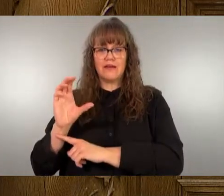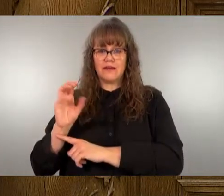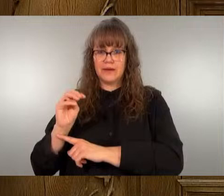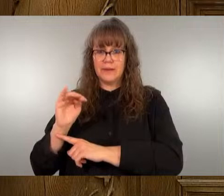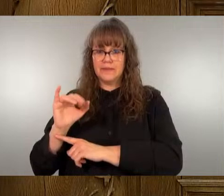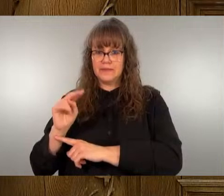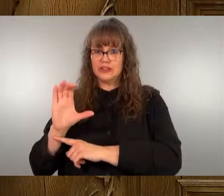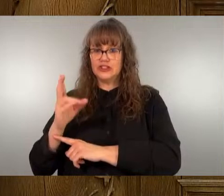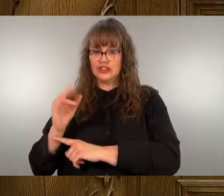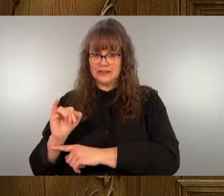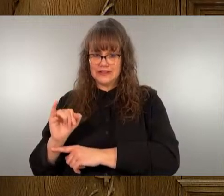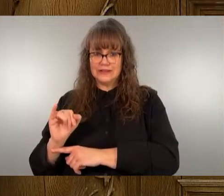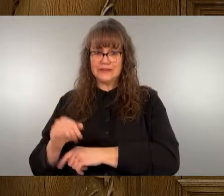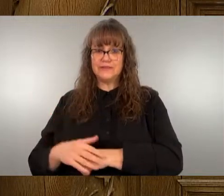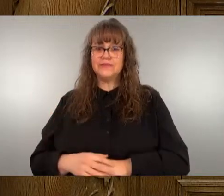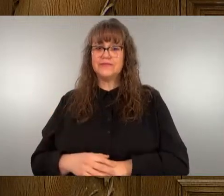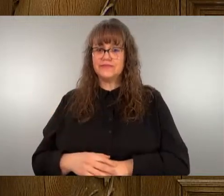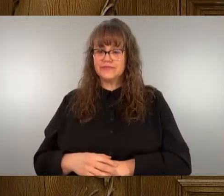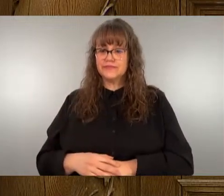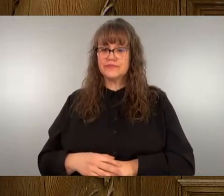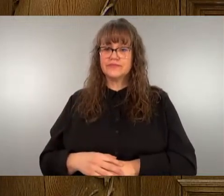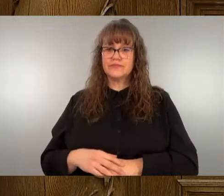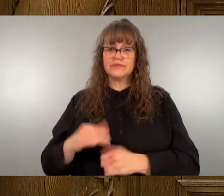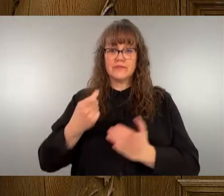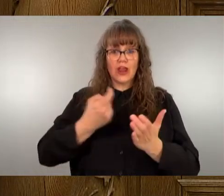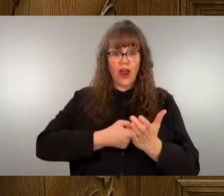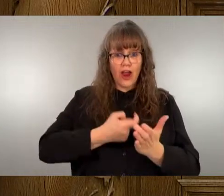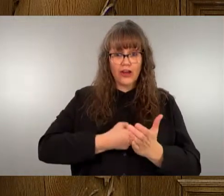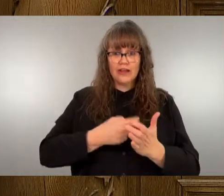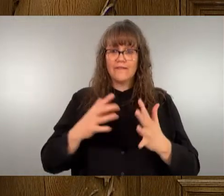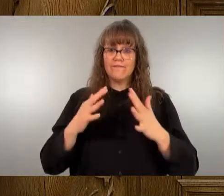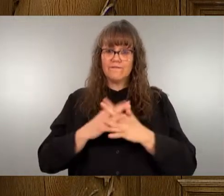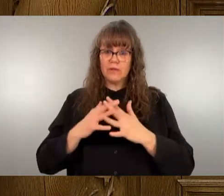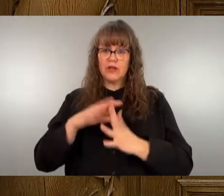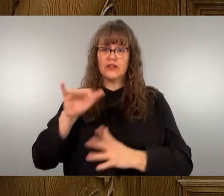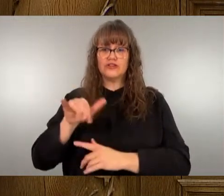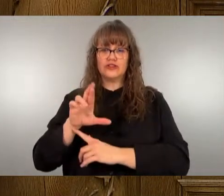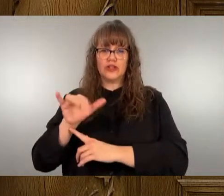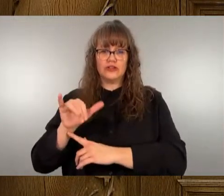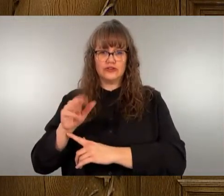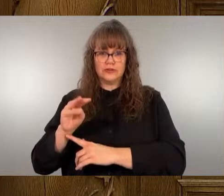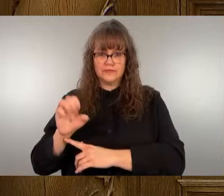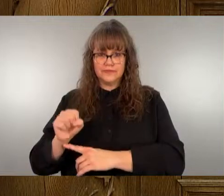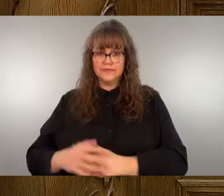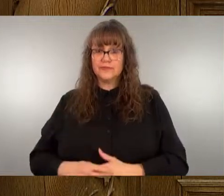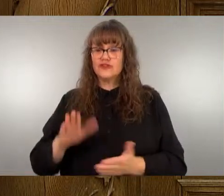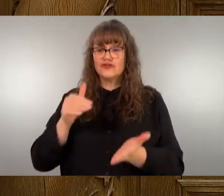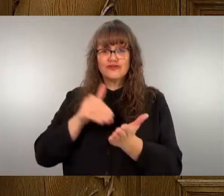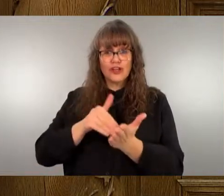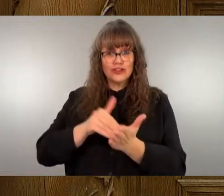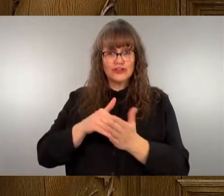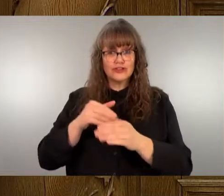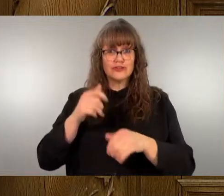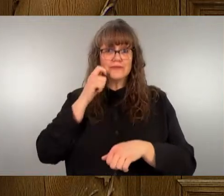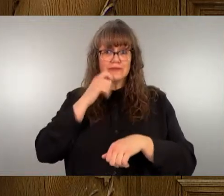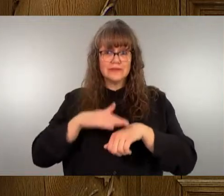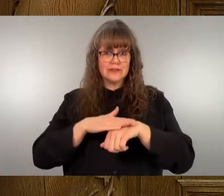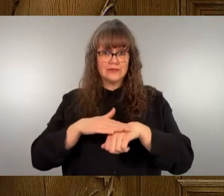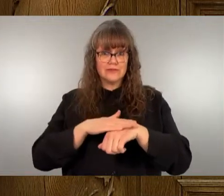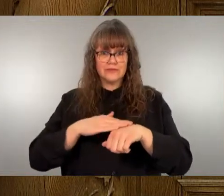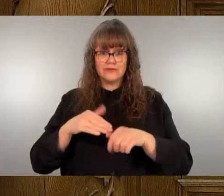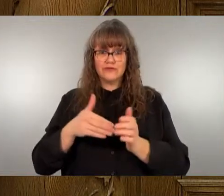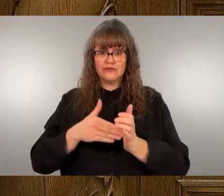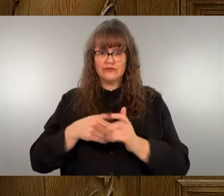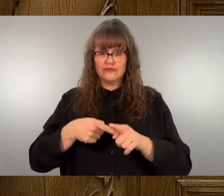football. From the worlds of medicine and science, we mourn dermatologist Dr. Alistair Carruthers and